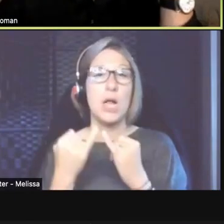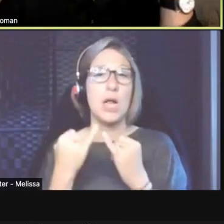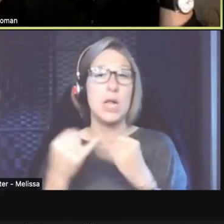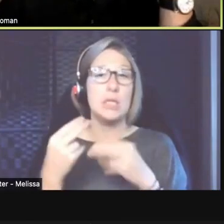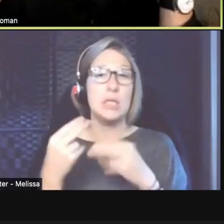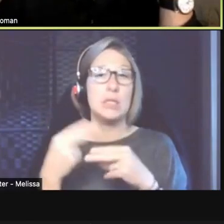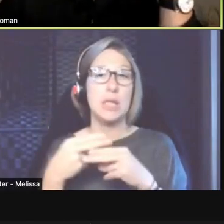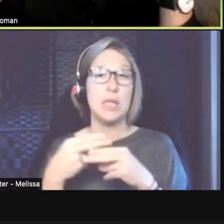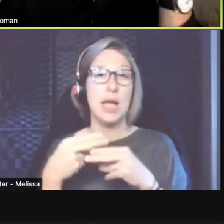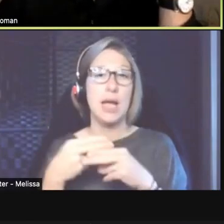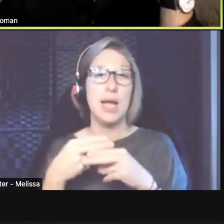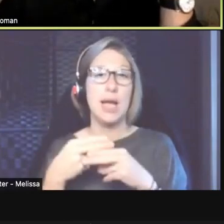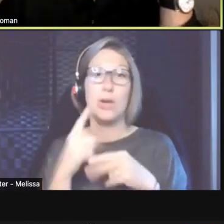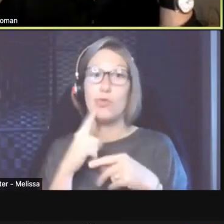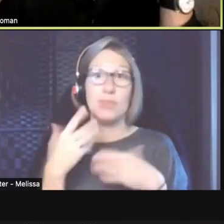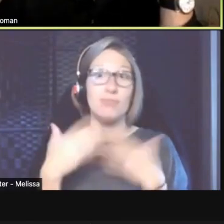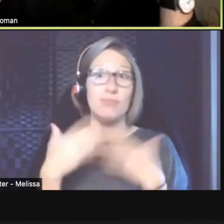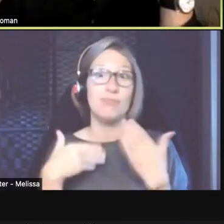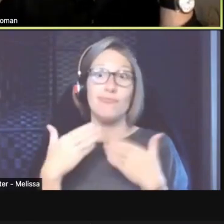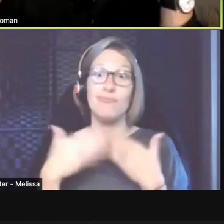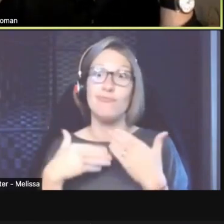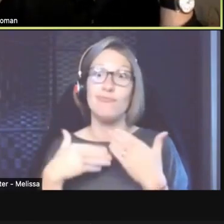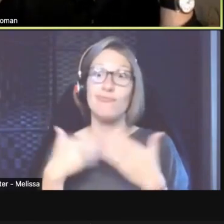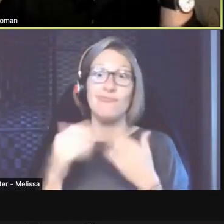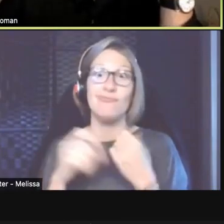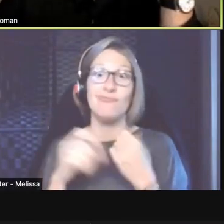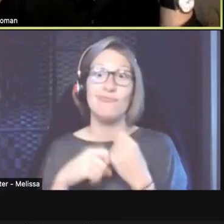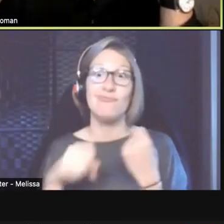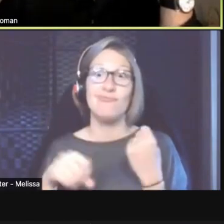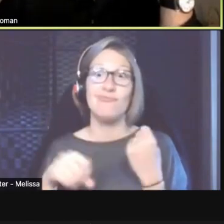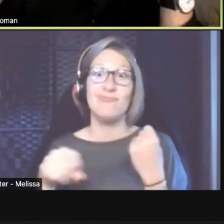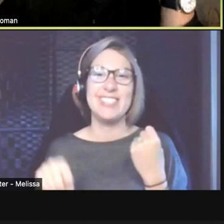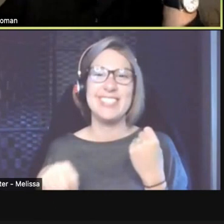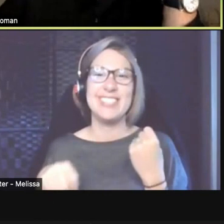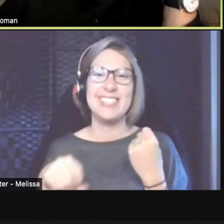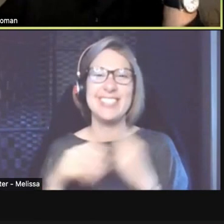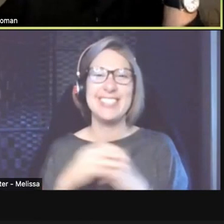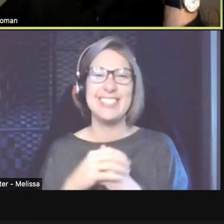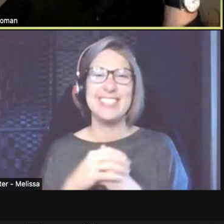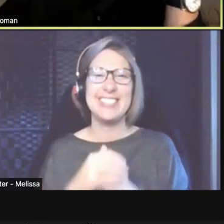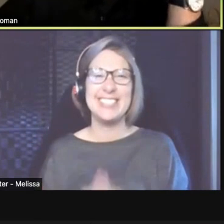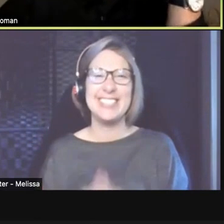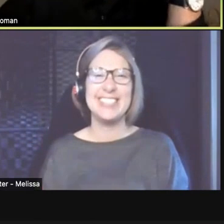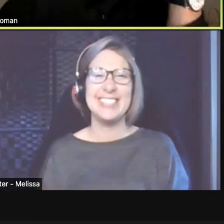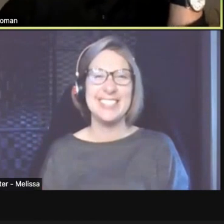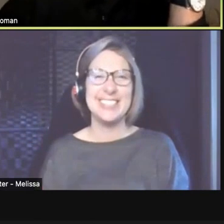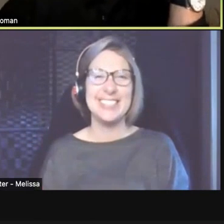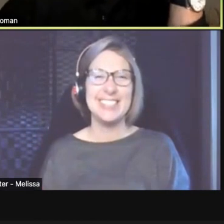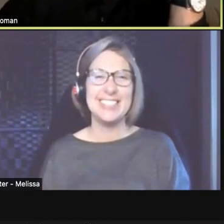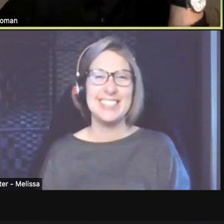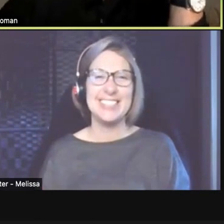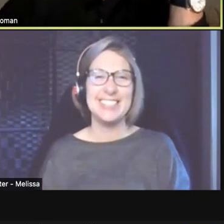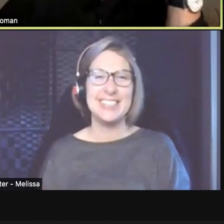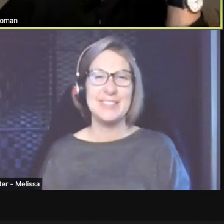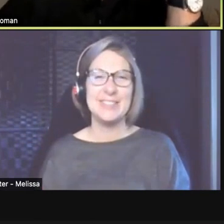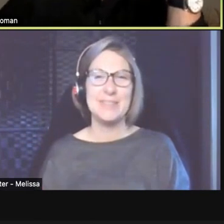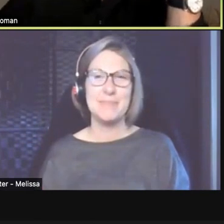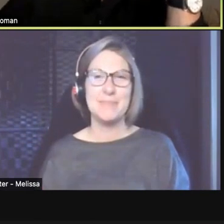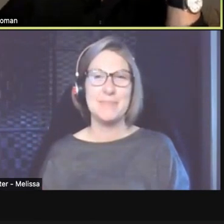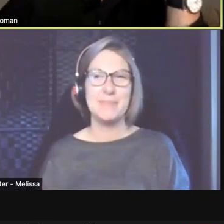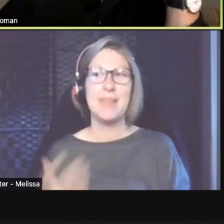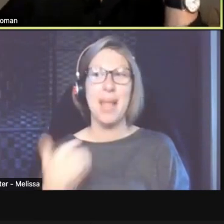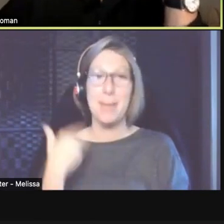look, this just goes on and on. And so, yeah, I'm going